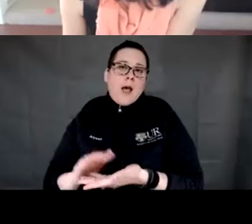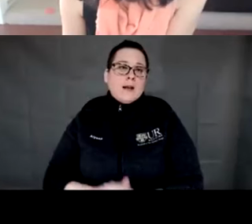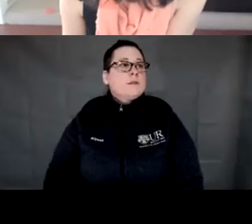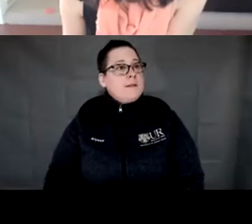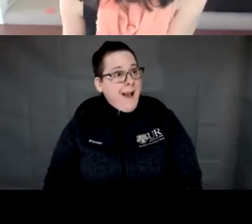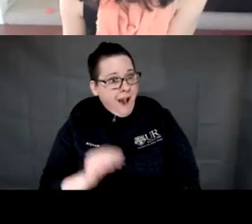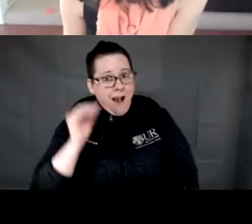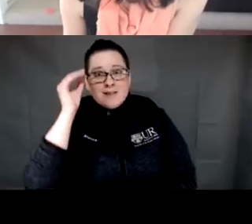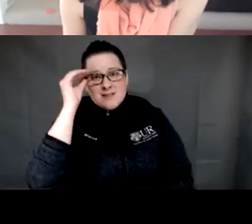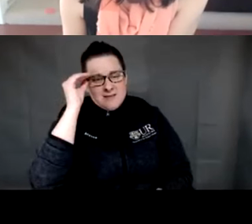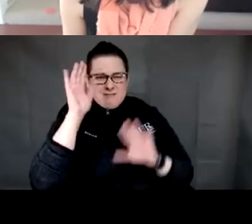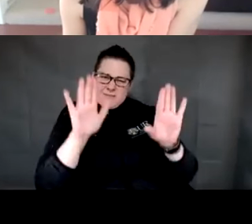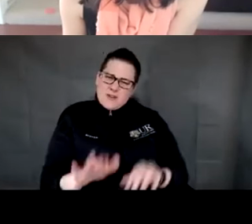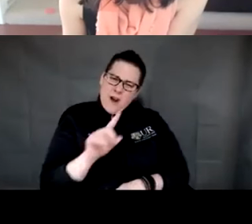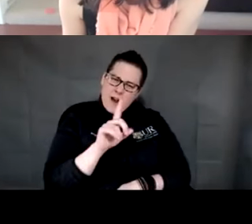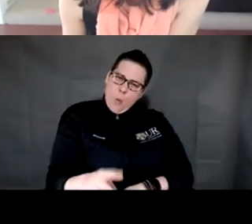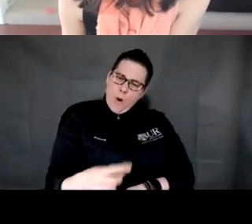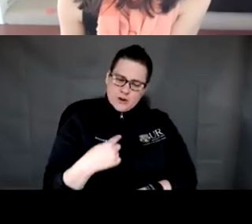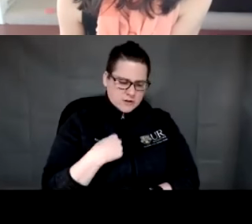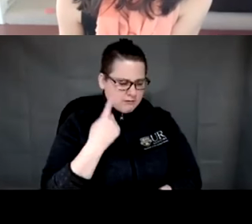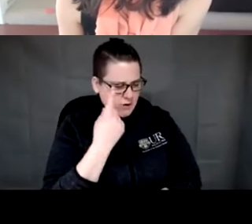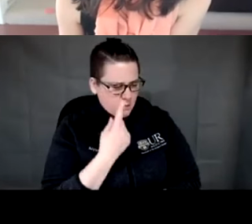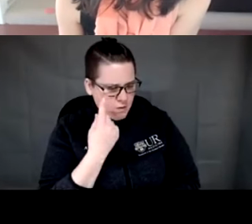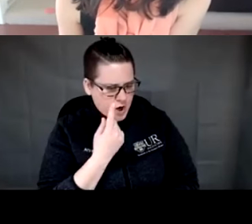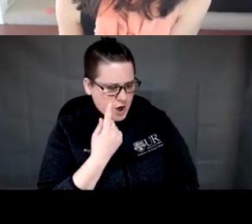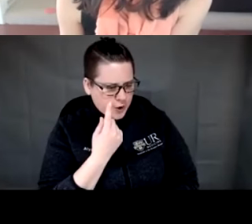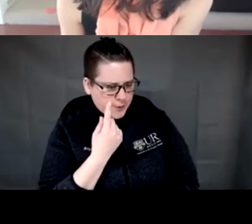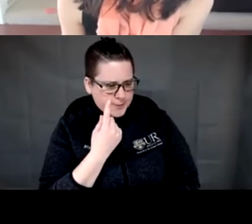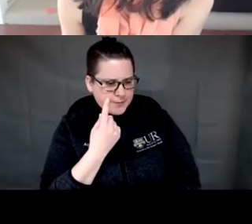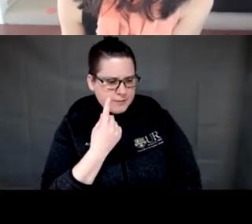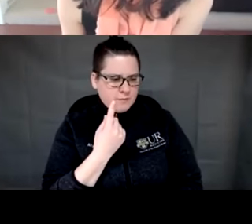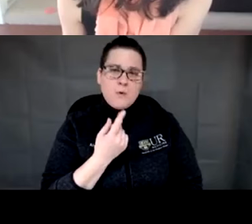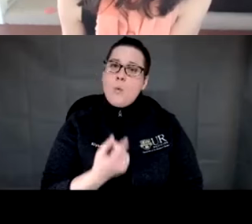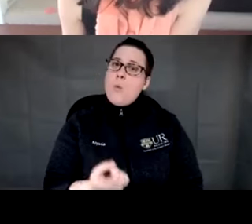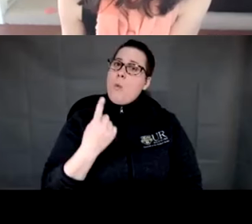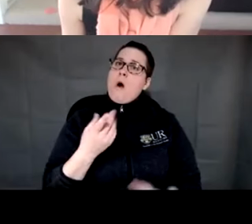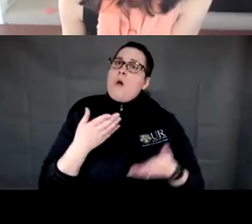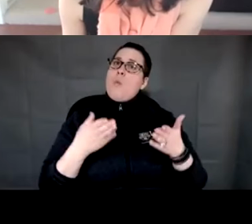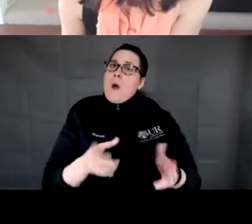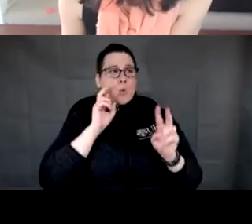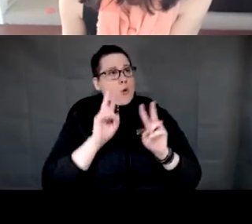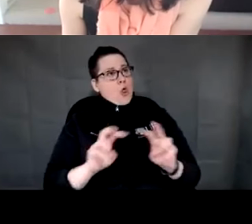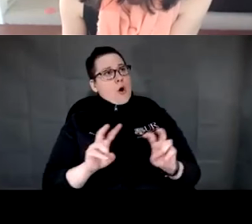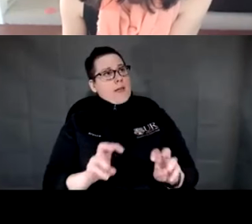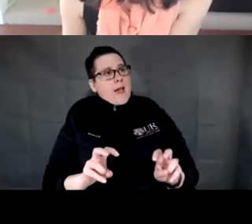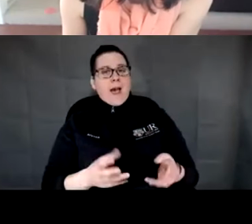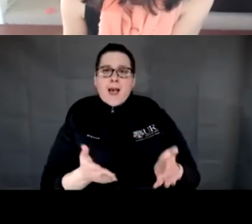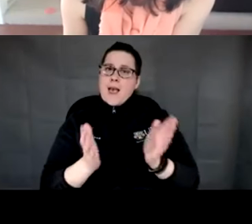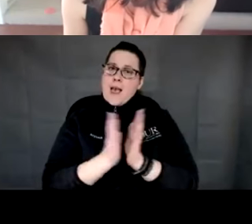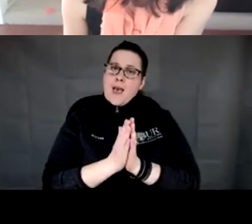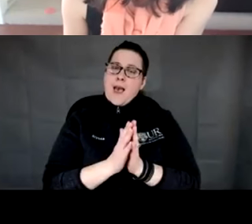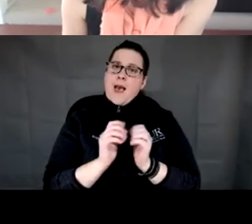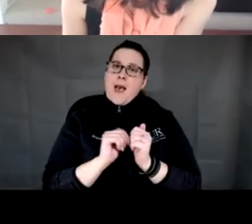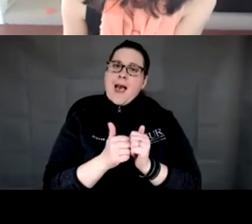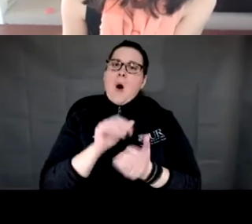Yeah, that's a great question. I wonder, one way we could maybe look at that is to ask how the